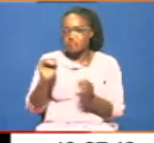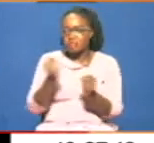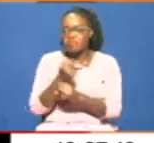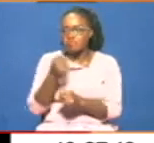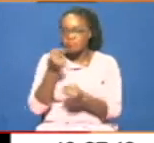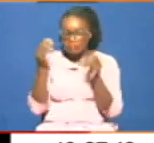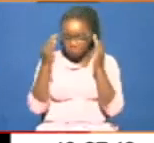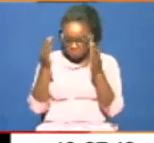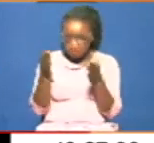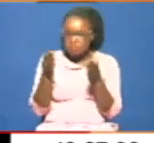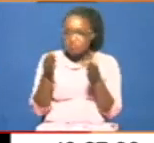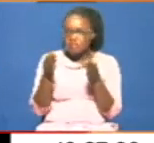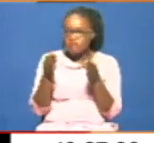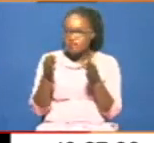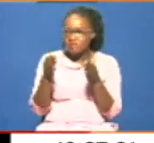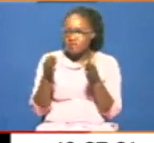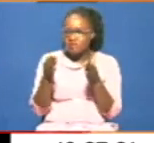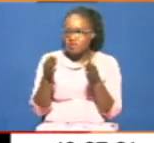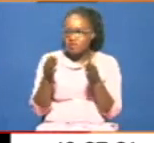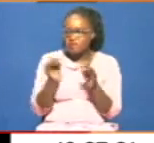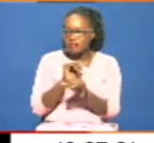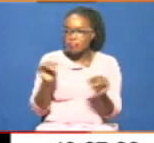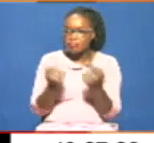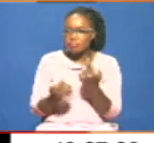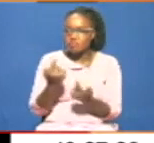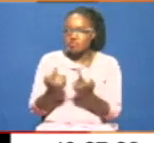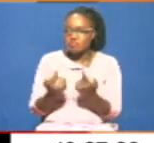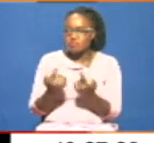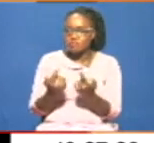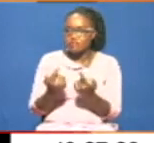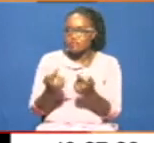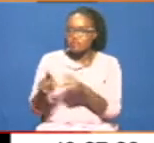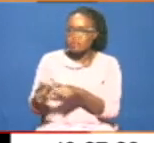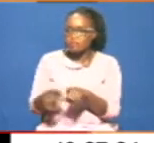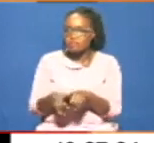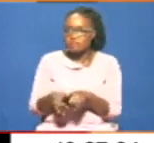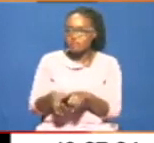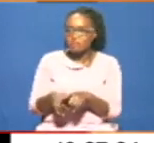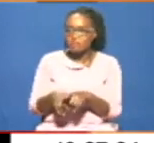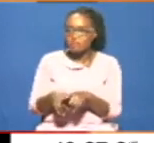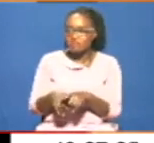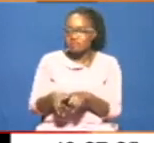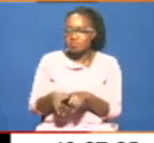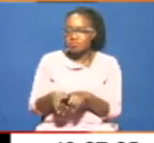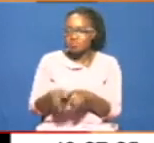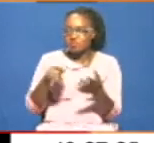committed to clean cooking and at the same time cripple that commitment